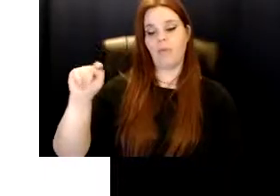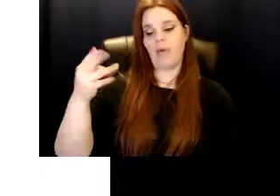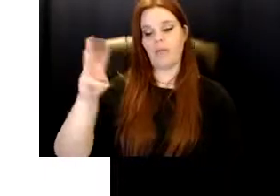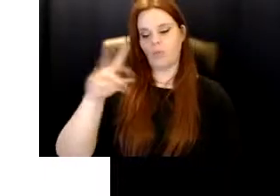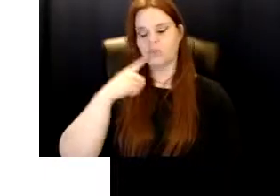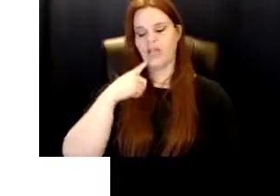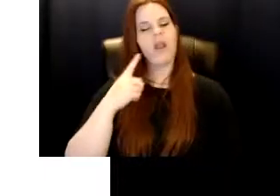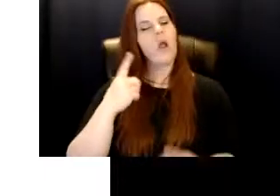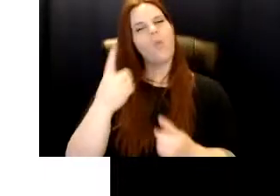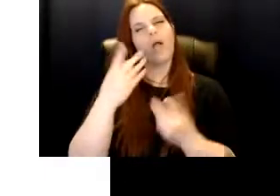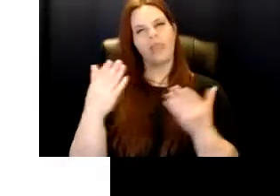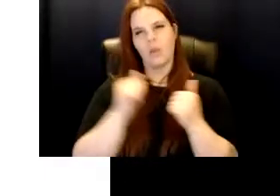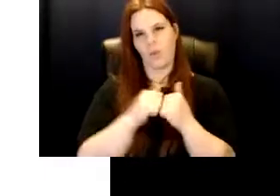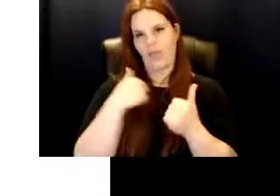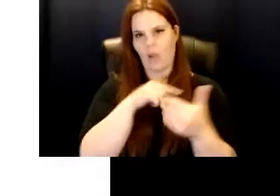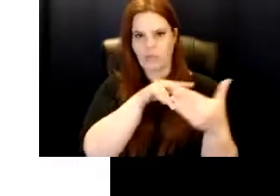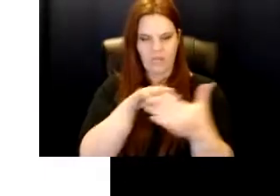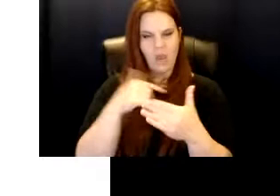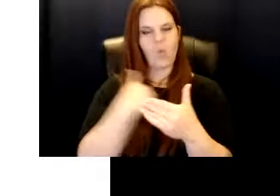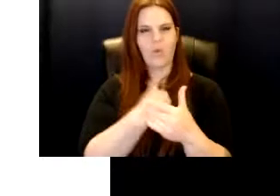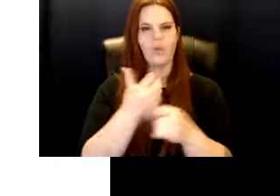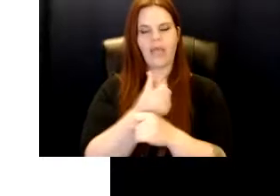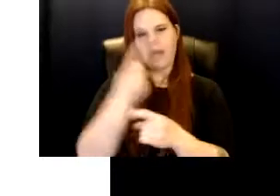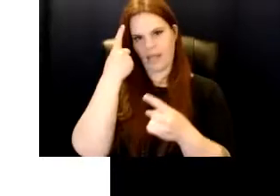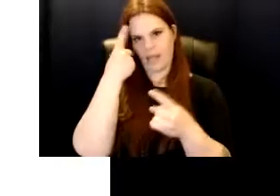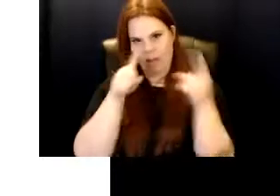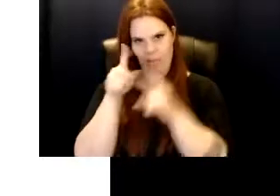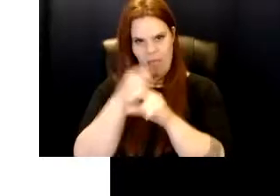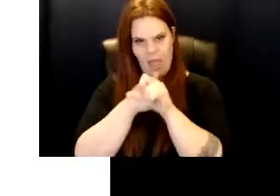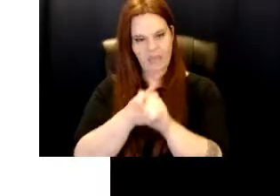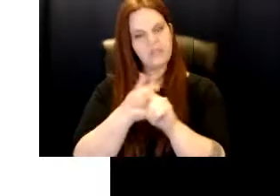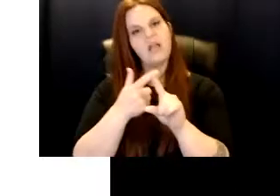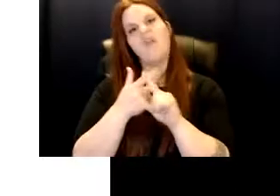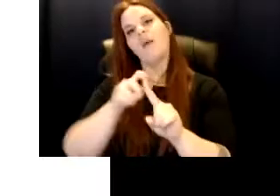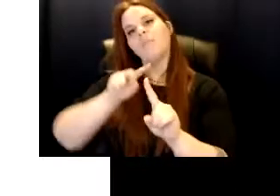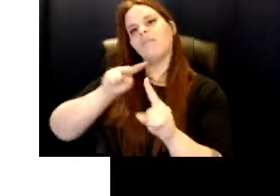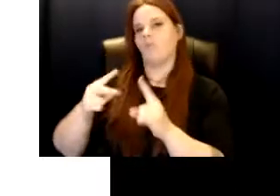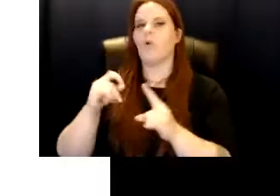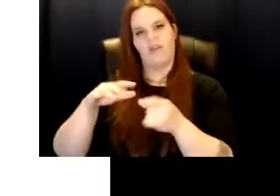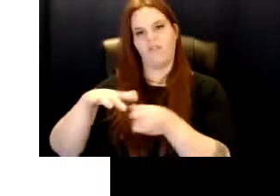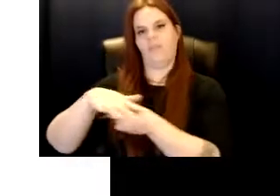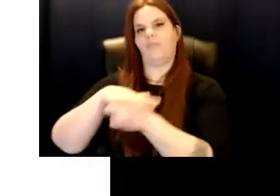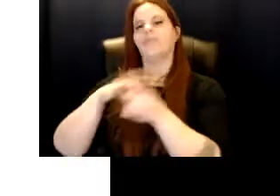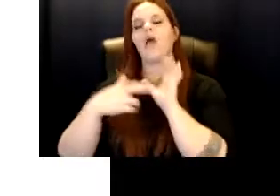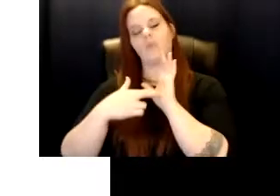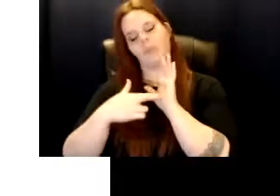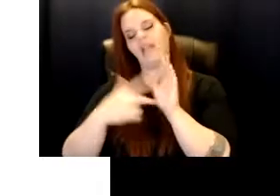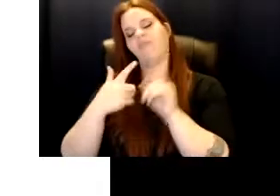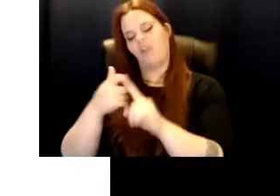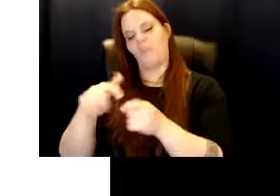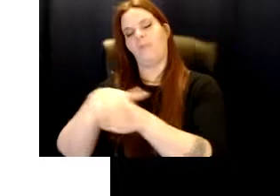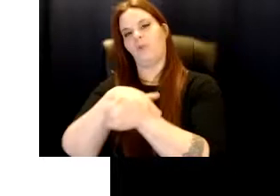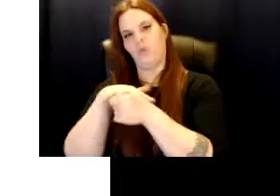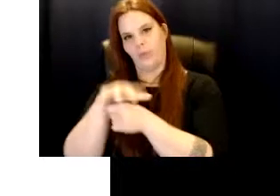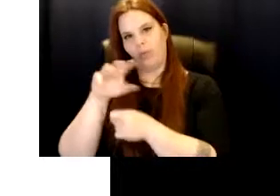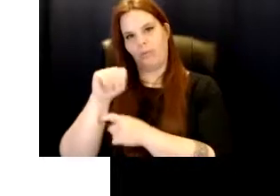was we were getting compliance from the viewpoint of the municipalities, a representative from the municipalities. I think that if